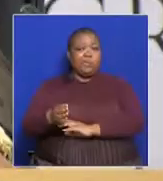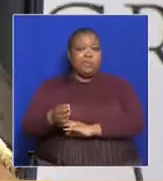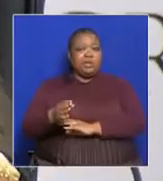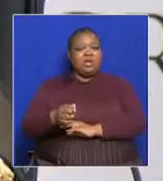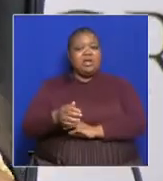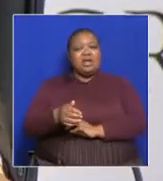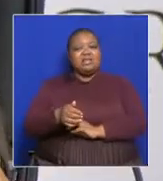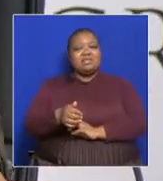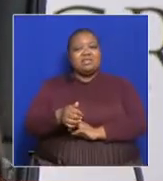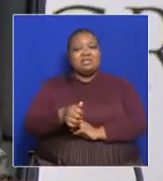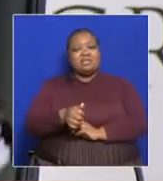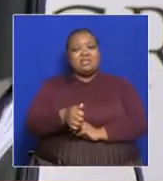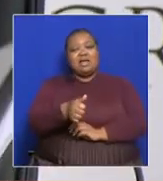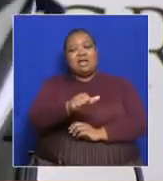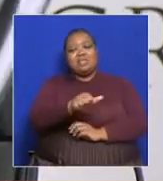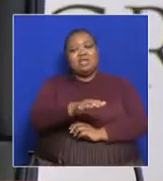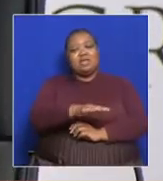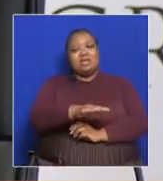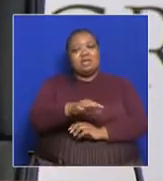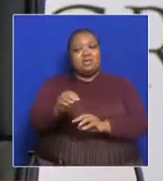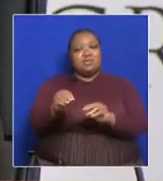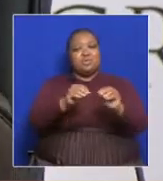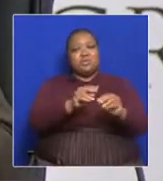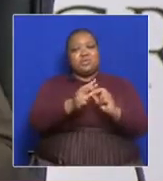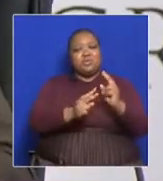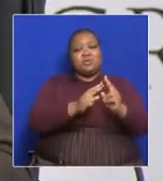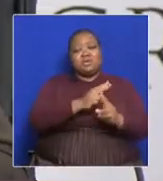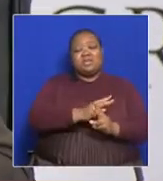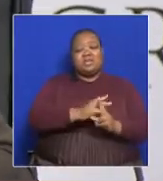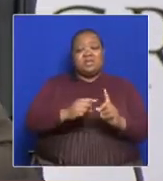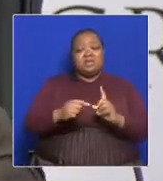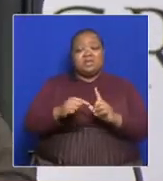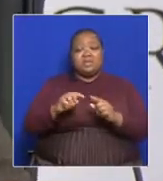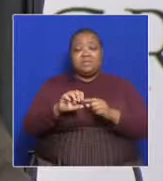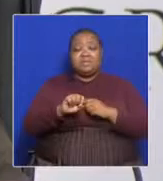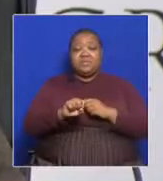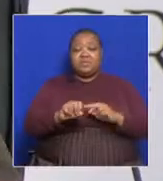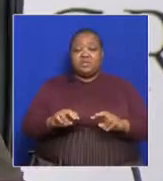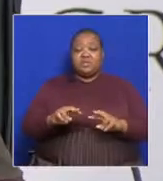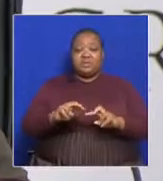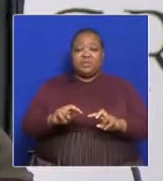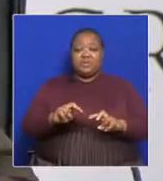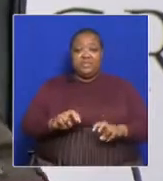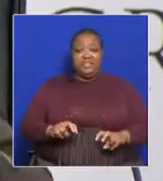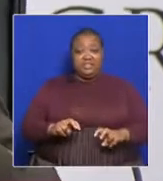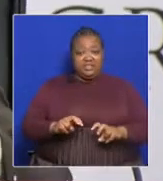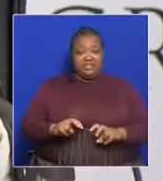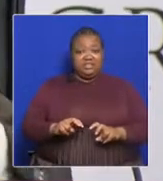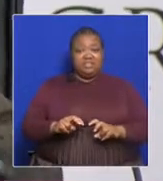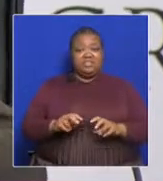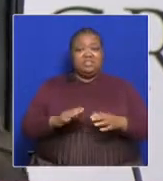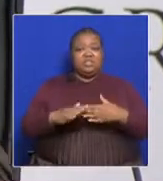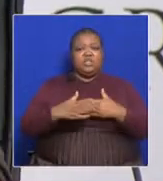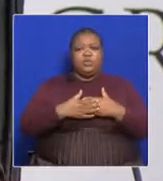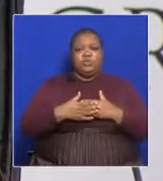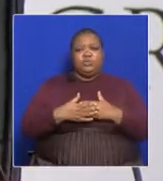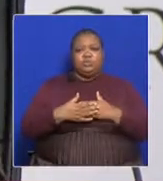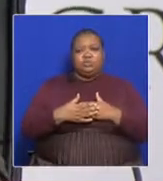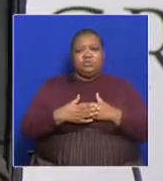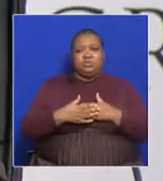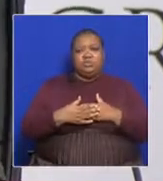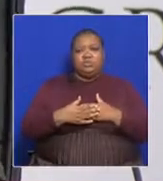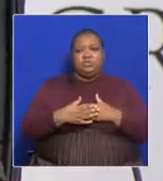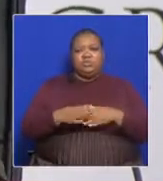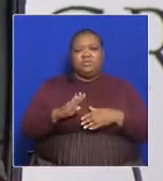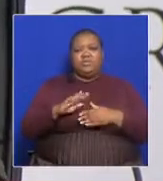out that this investigation, or supposed investigation, was closed, I think 4 months or 4